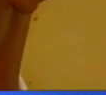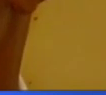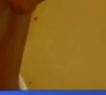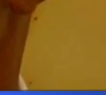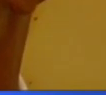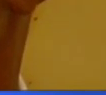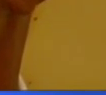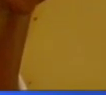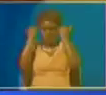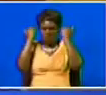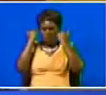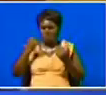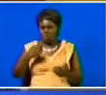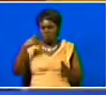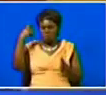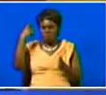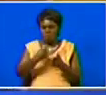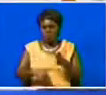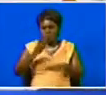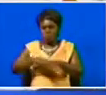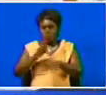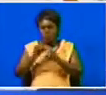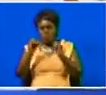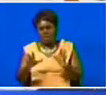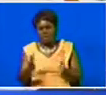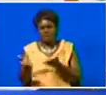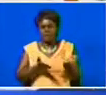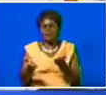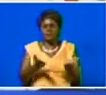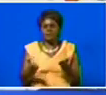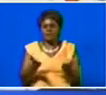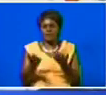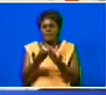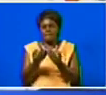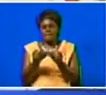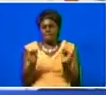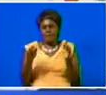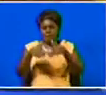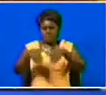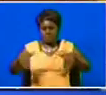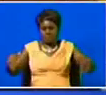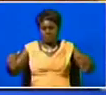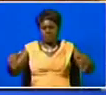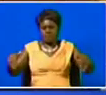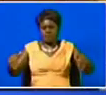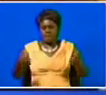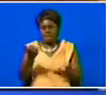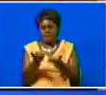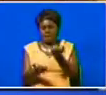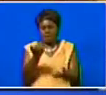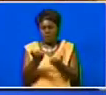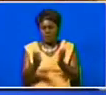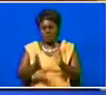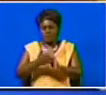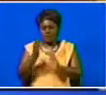observe that, in my view, cost effectiveness for exempt services be fair, transparent, equitable, and an evaluation be